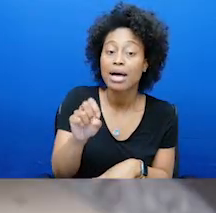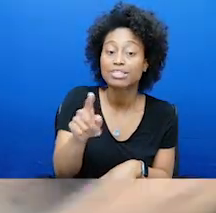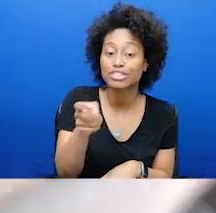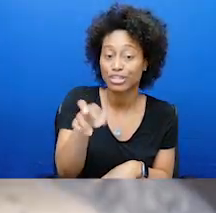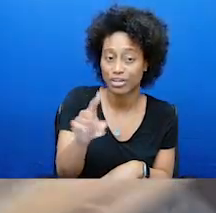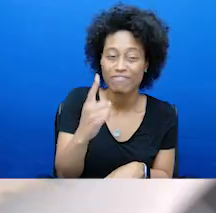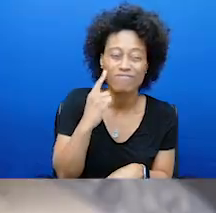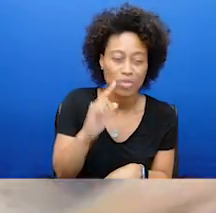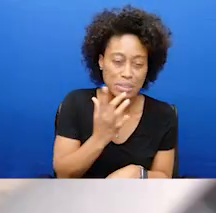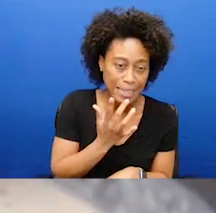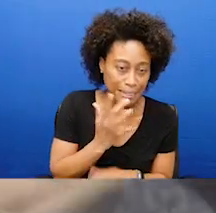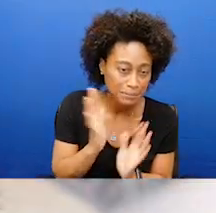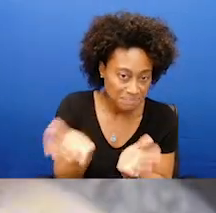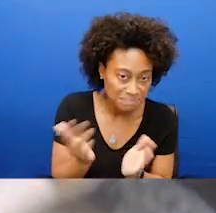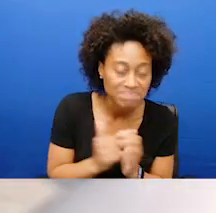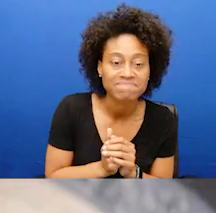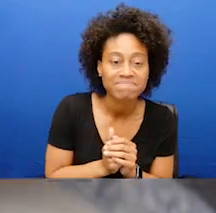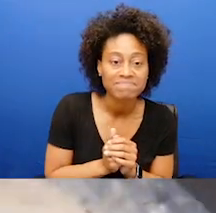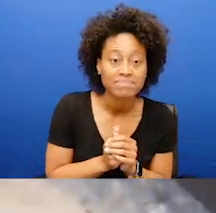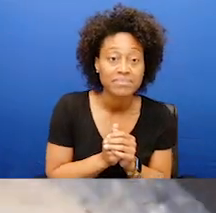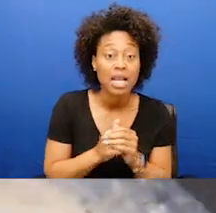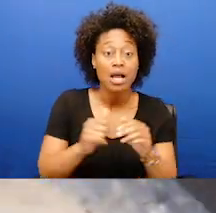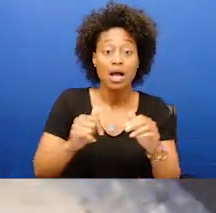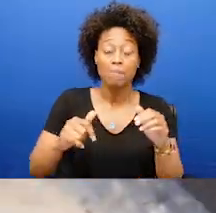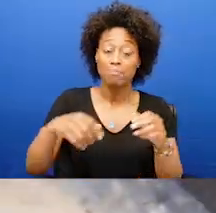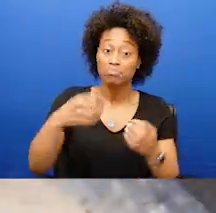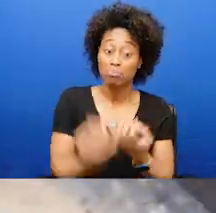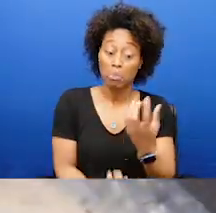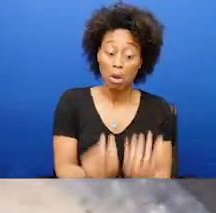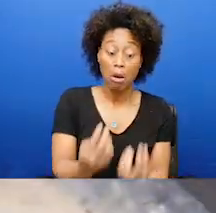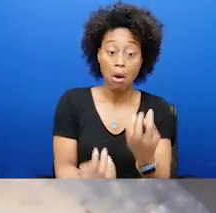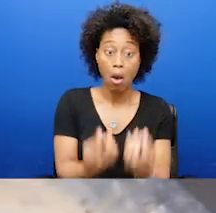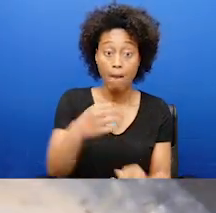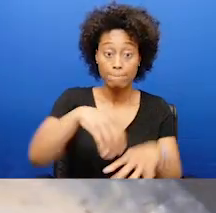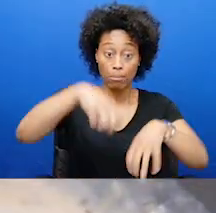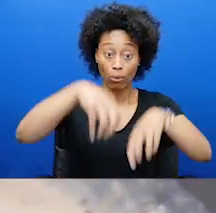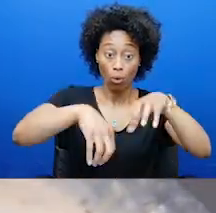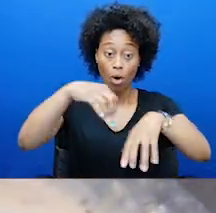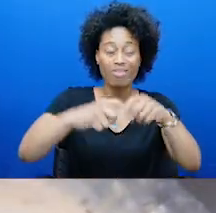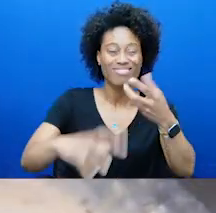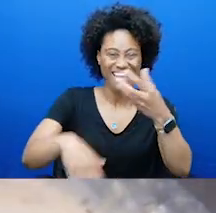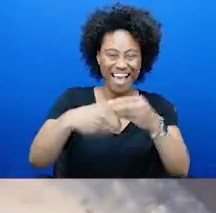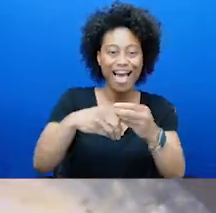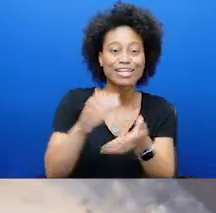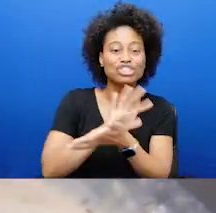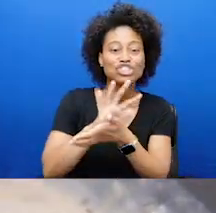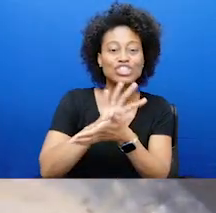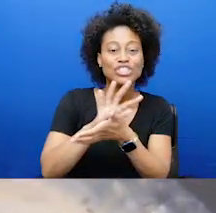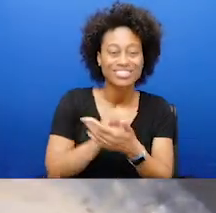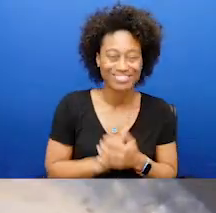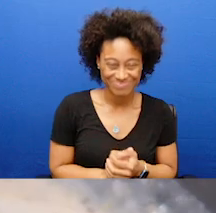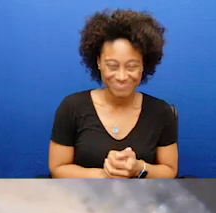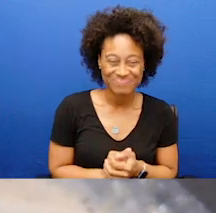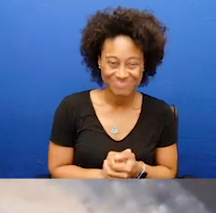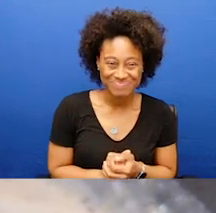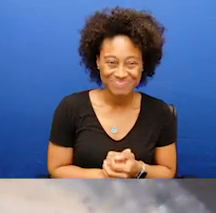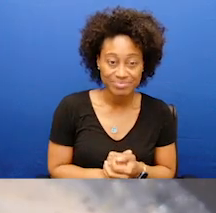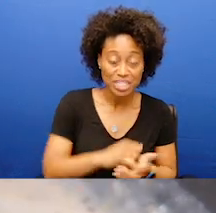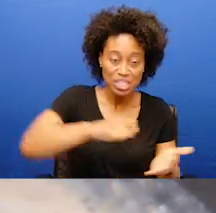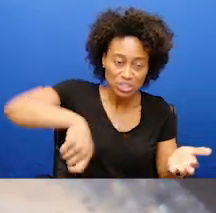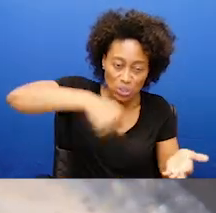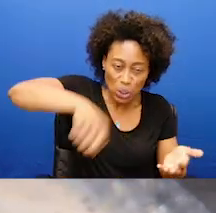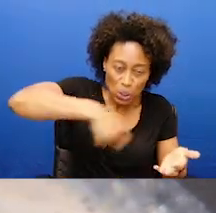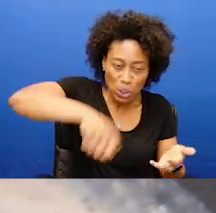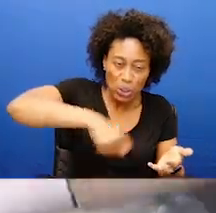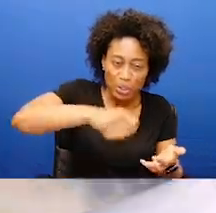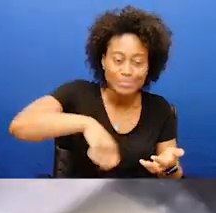to taste and some mustard. Bring this to a boil, and this is when we add the cheese.